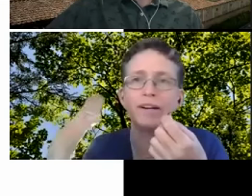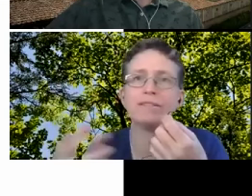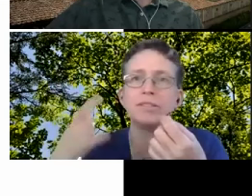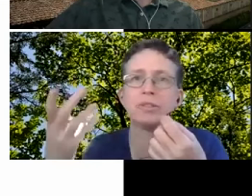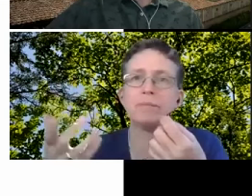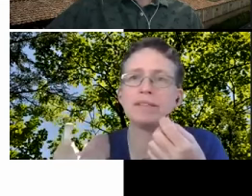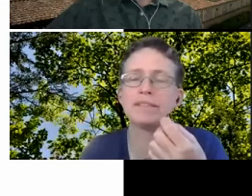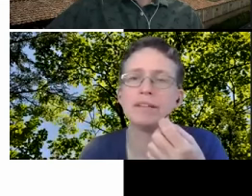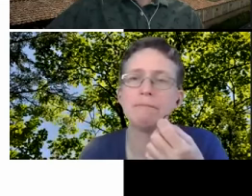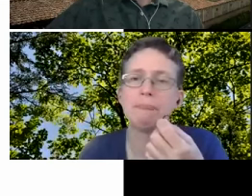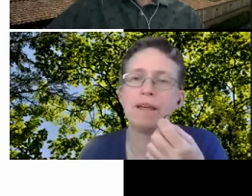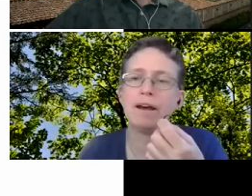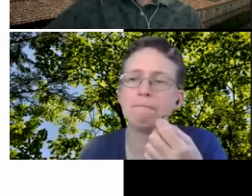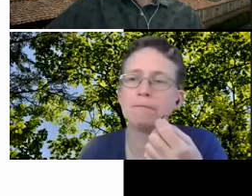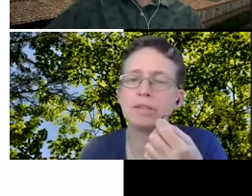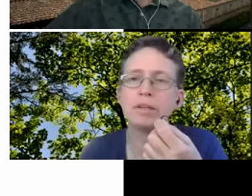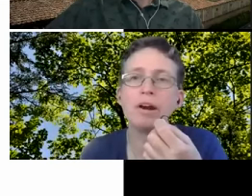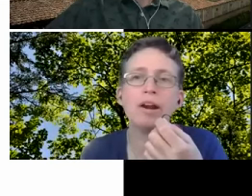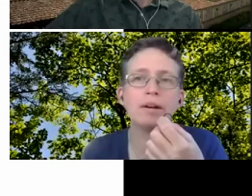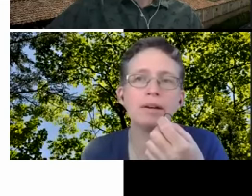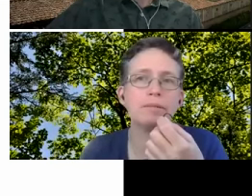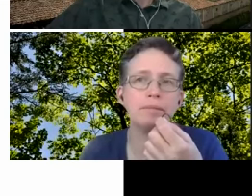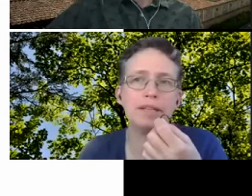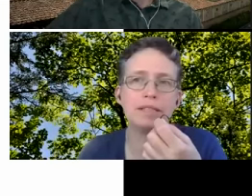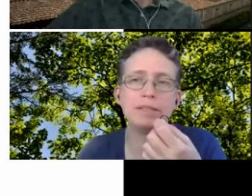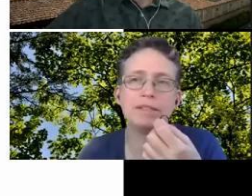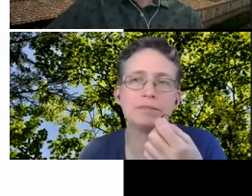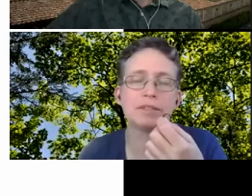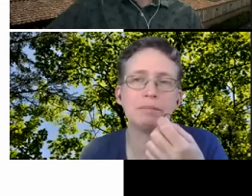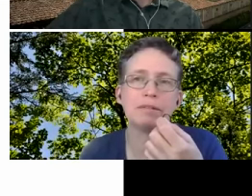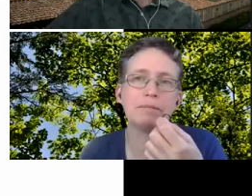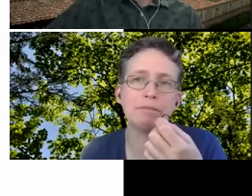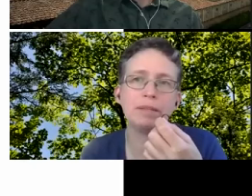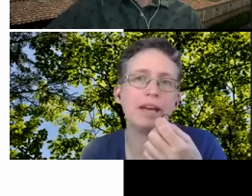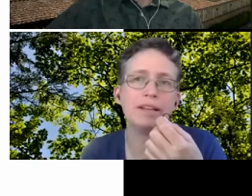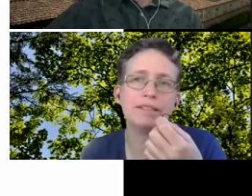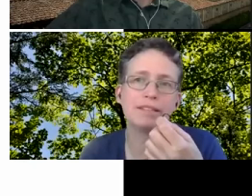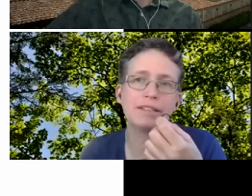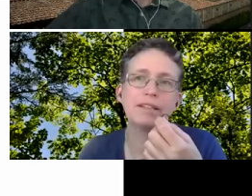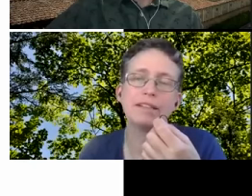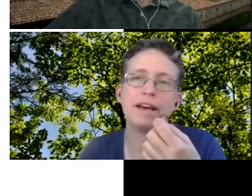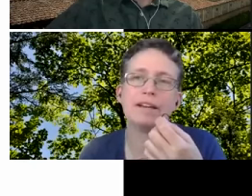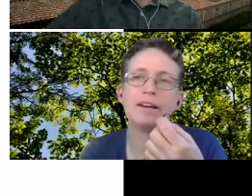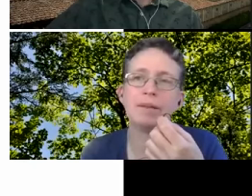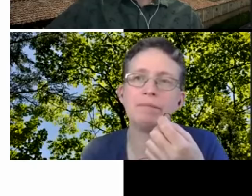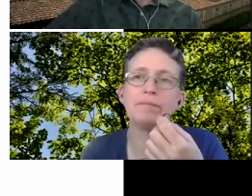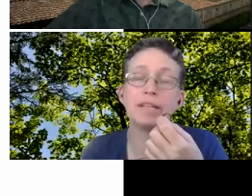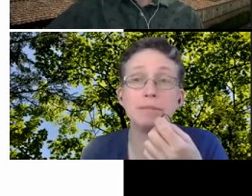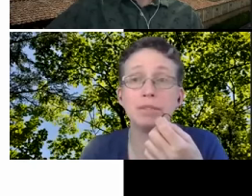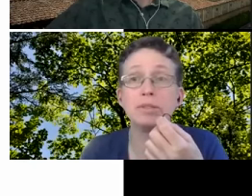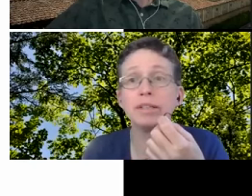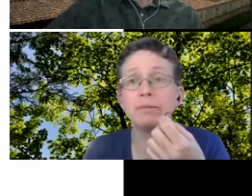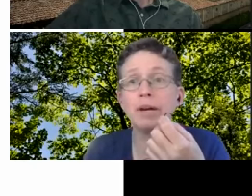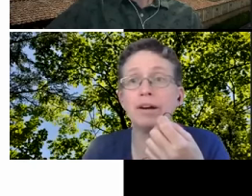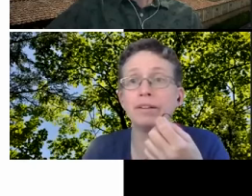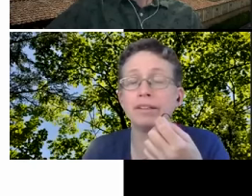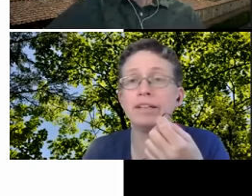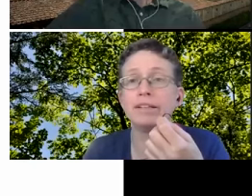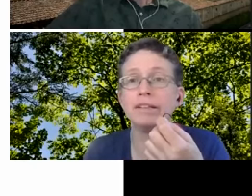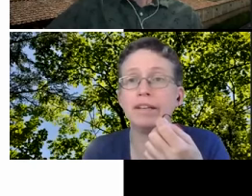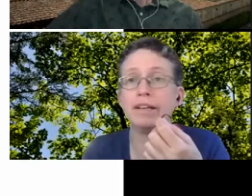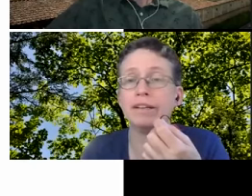kind of disturbance. So there are many species, for example, of plants that seem to do really